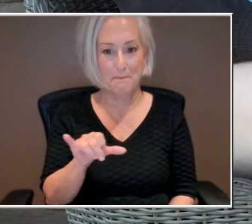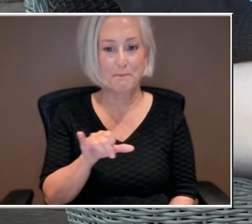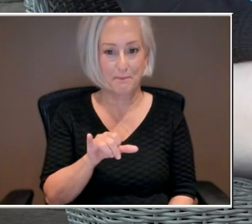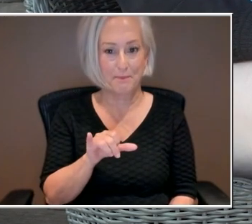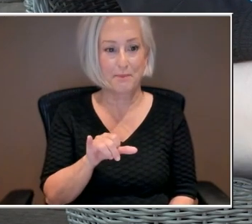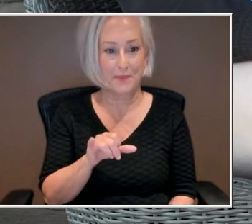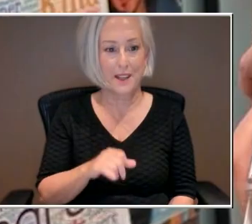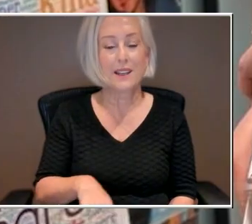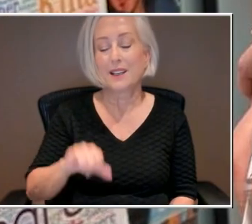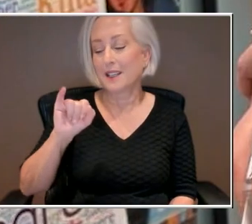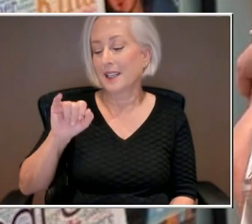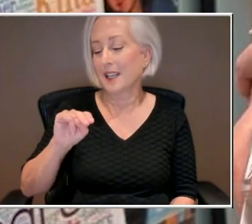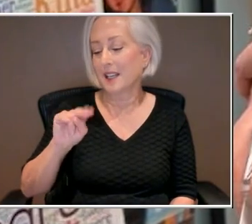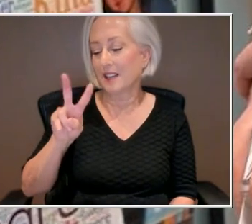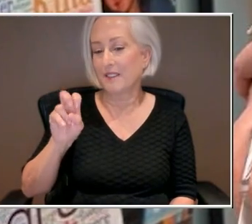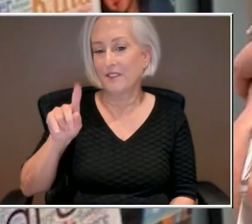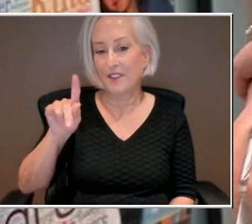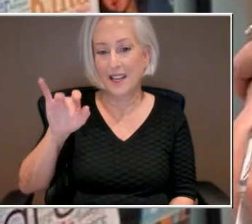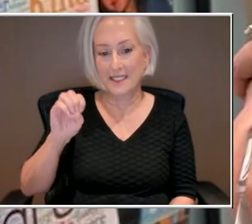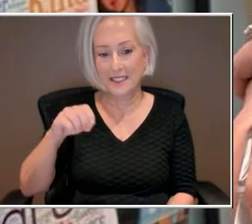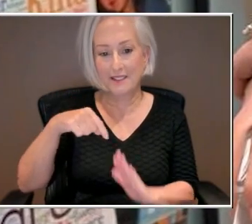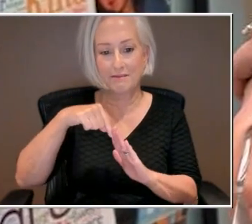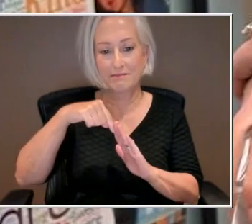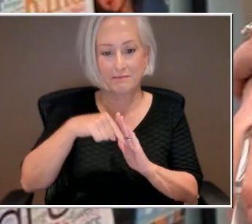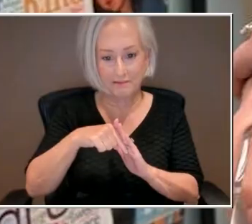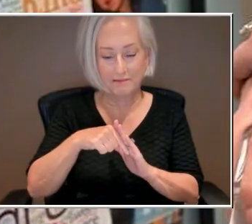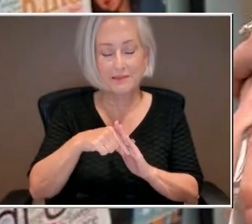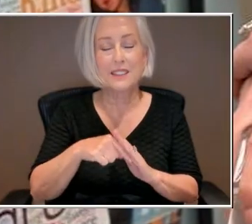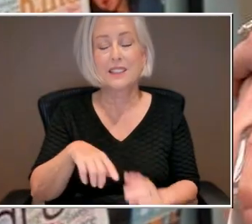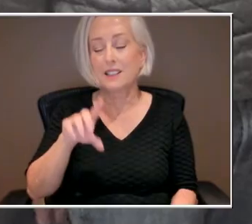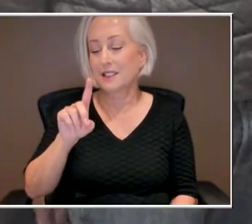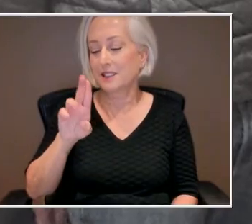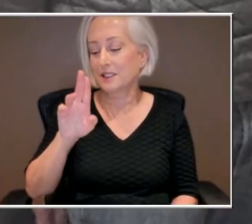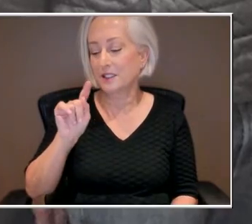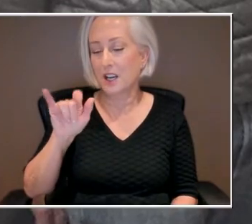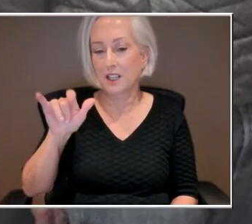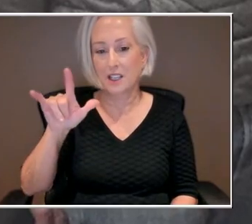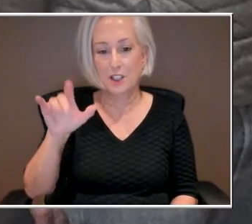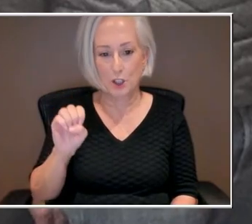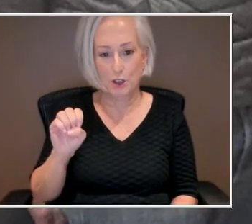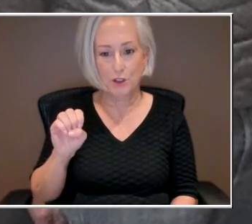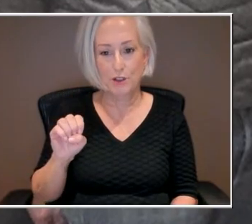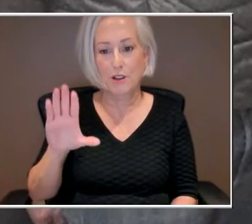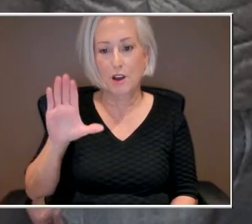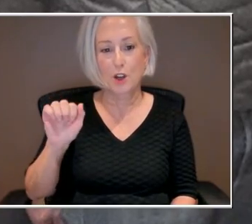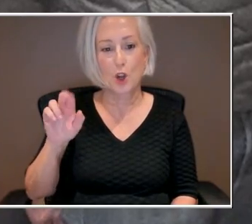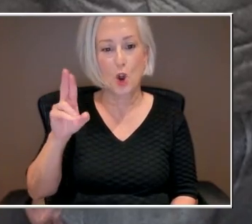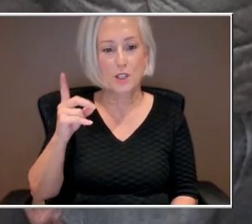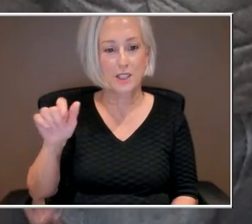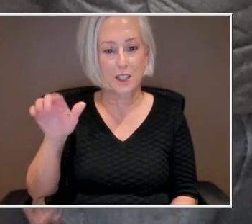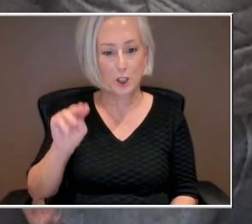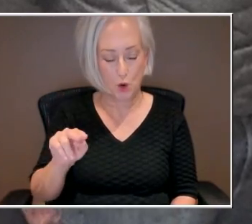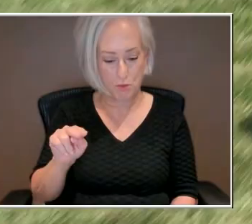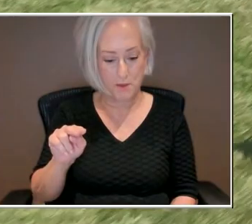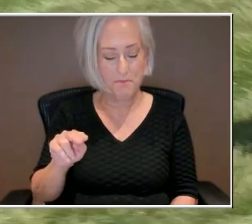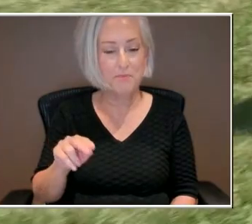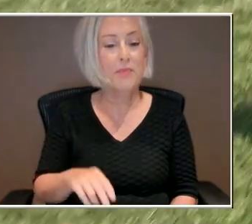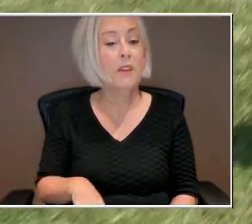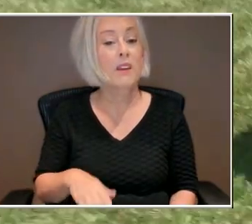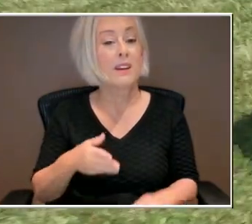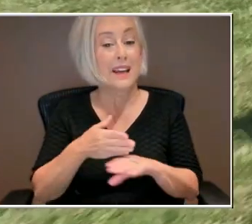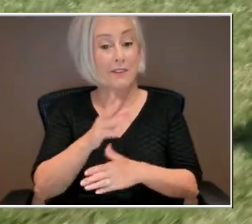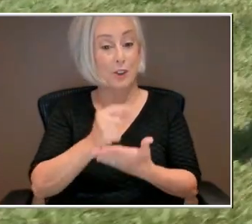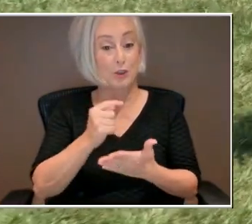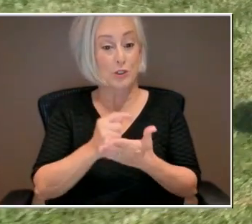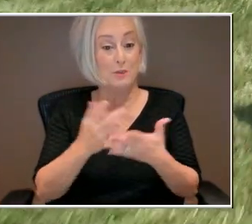ductal carcinoma. After 6 rounds of chemo and a double mastectomy, Josie is in remission and considered cancer-free. See